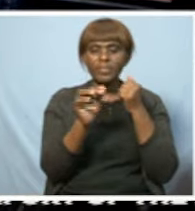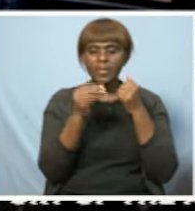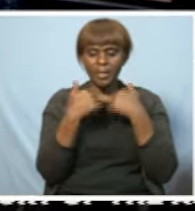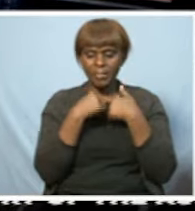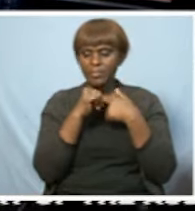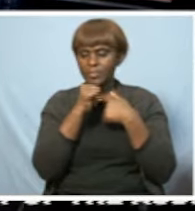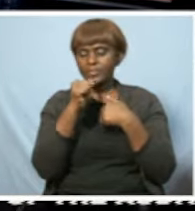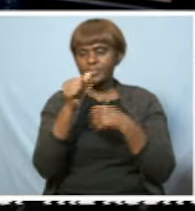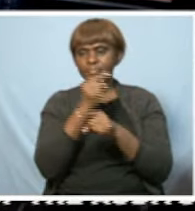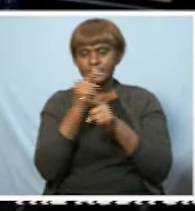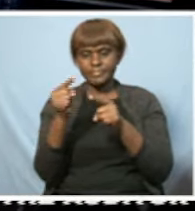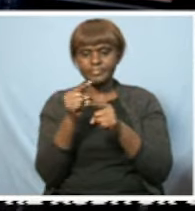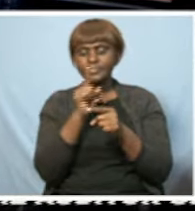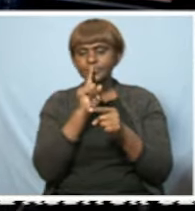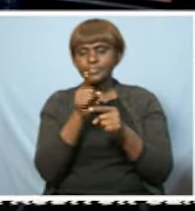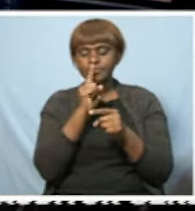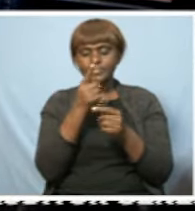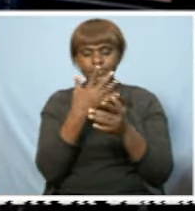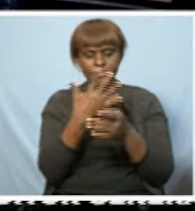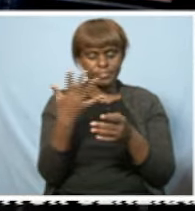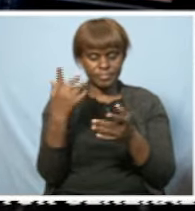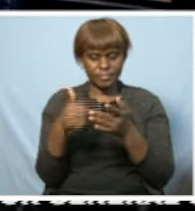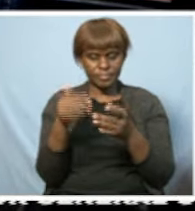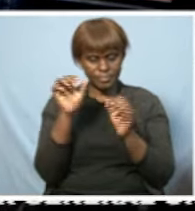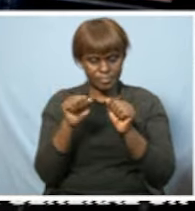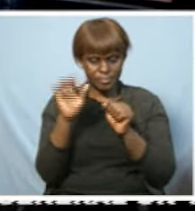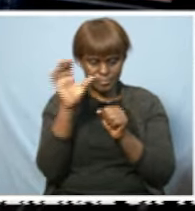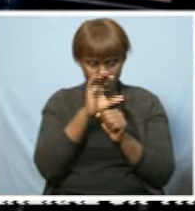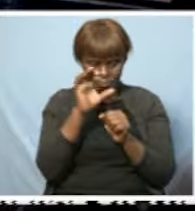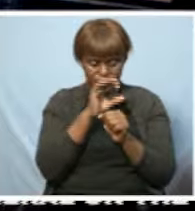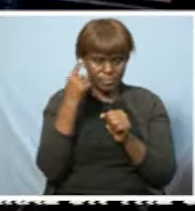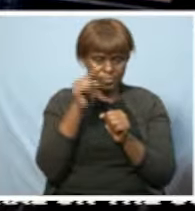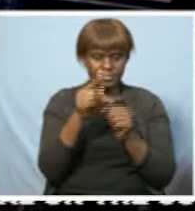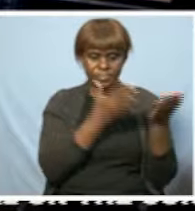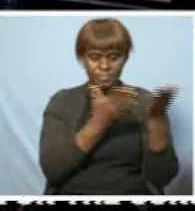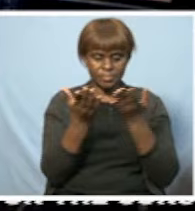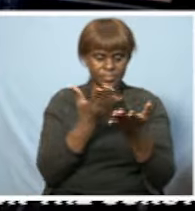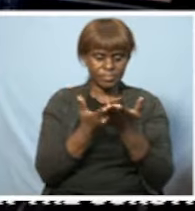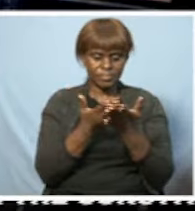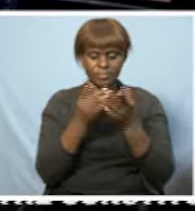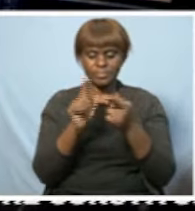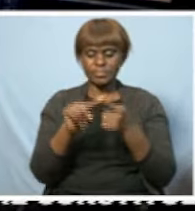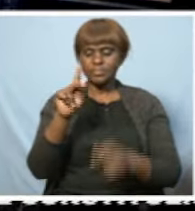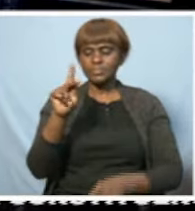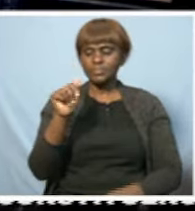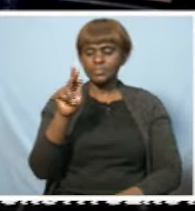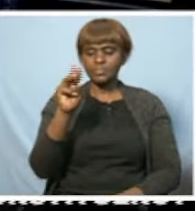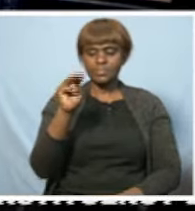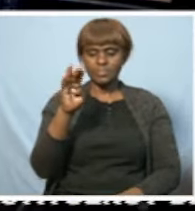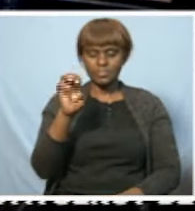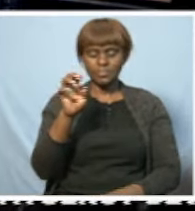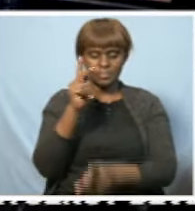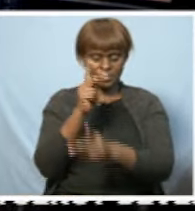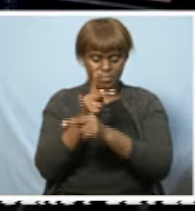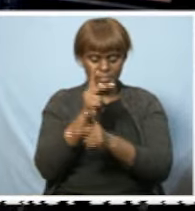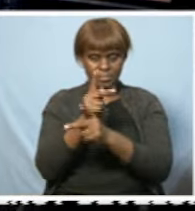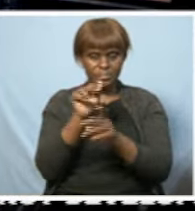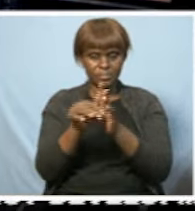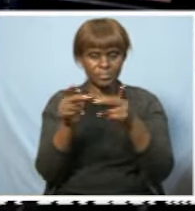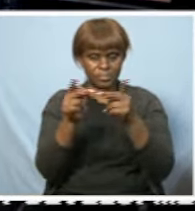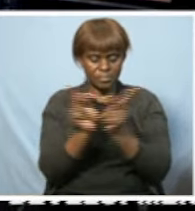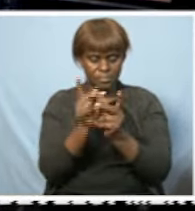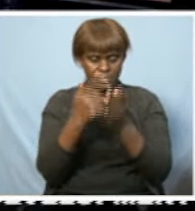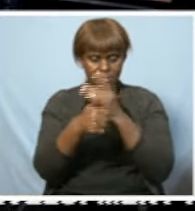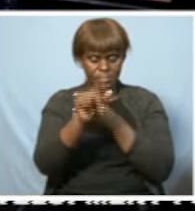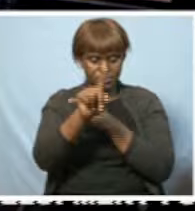taken a decisive decision to look for this driver and bring them to Kaumbwe and station them. They provide whatever is needed for